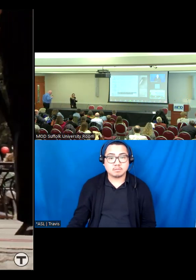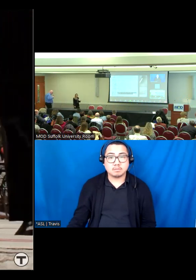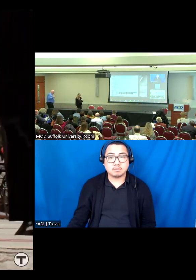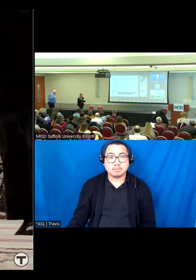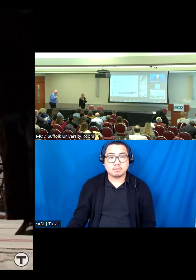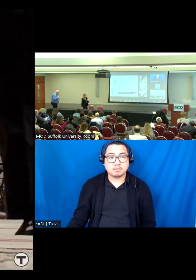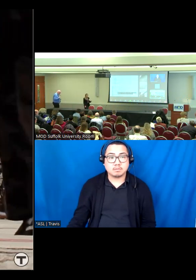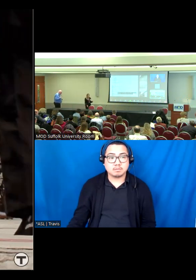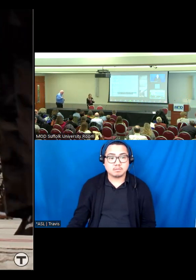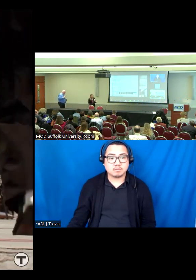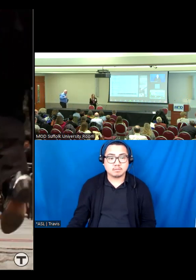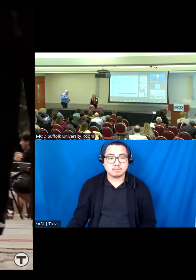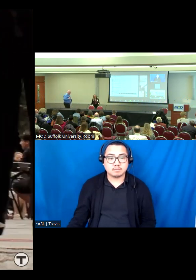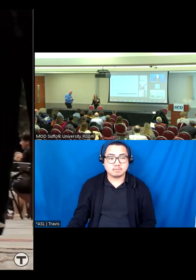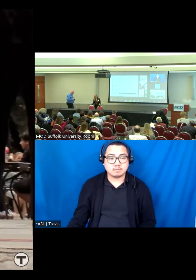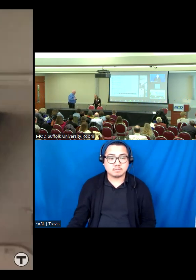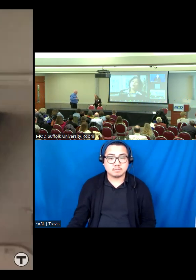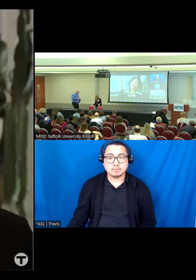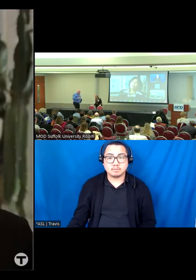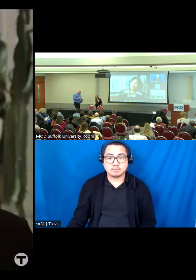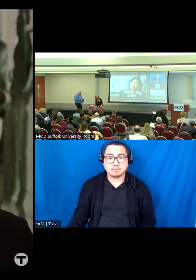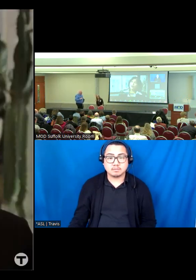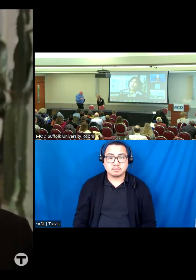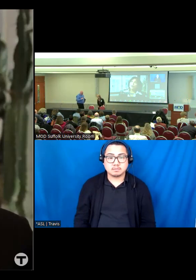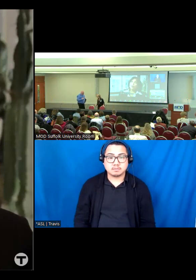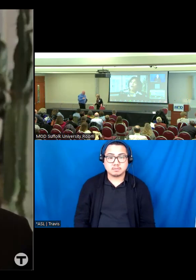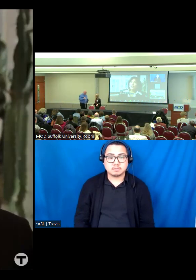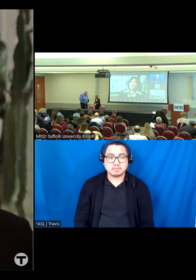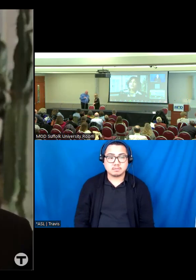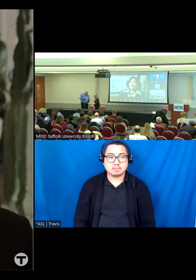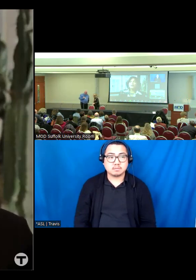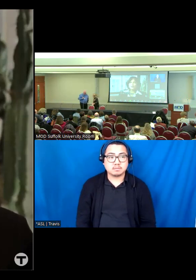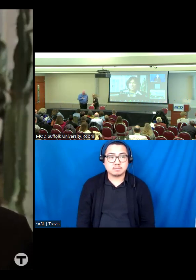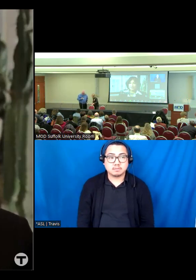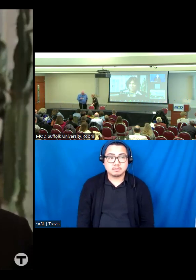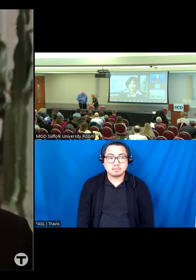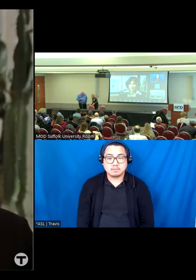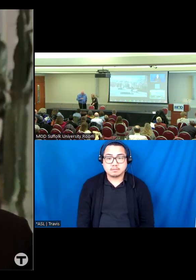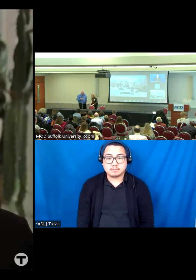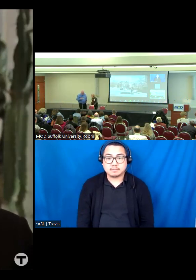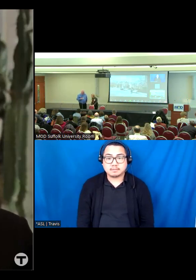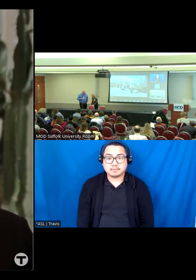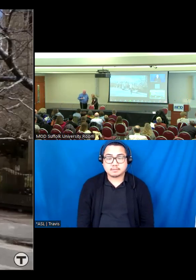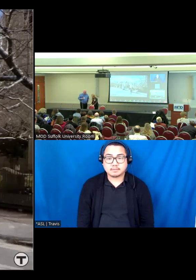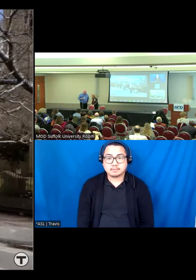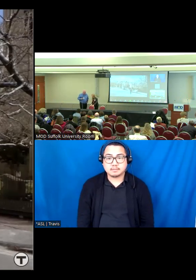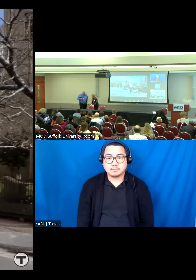public transportation. People wanted to talk about why it is they couldn't get there.